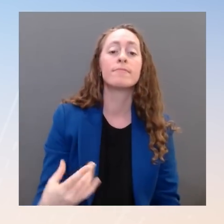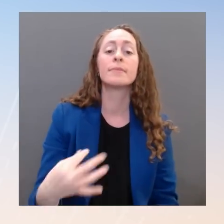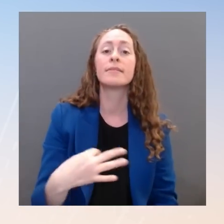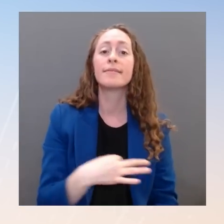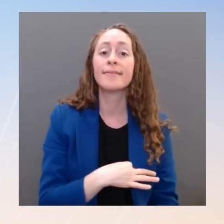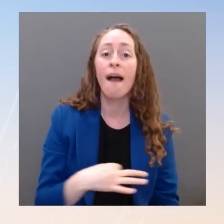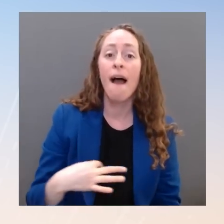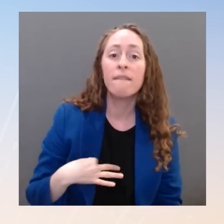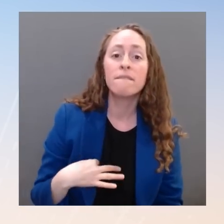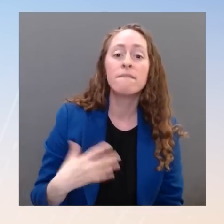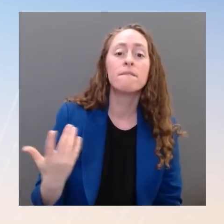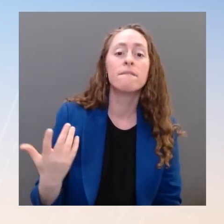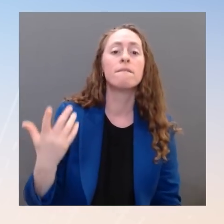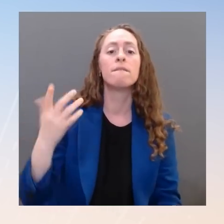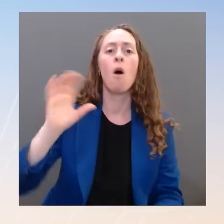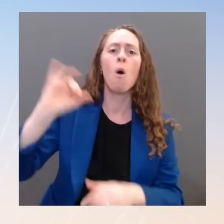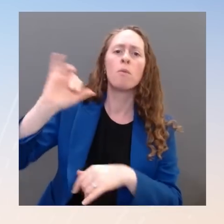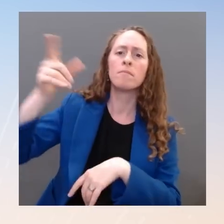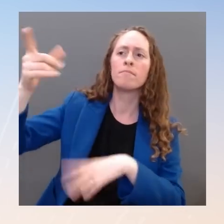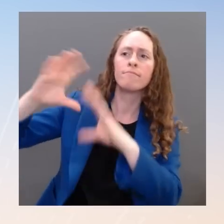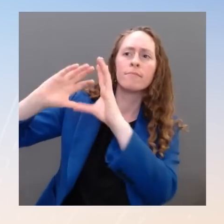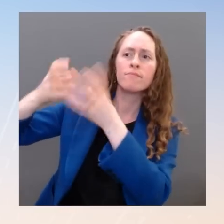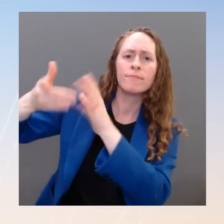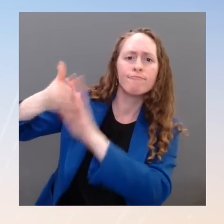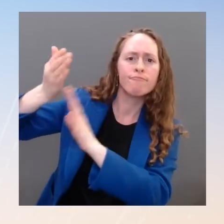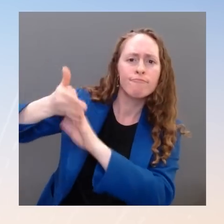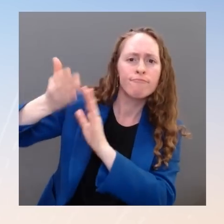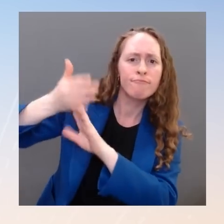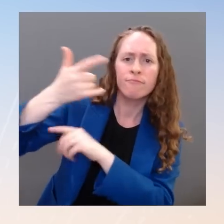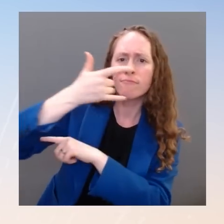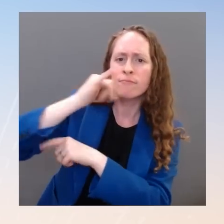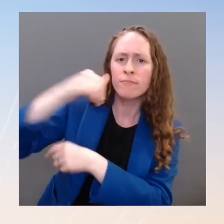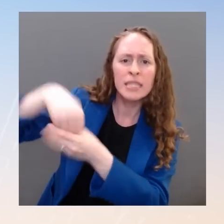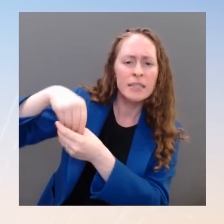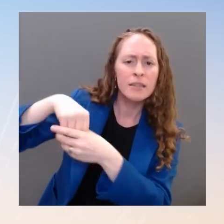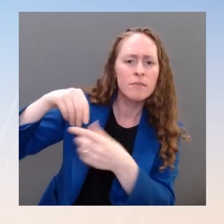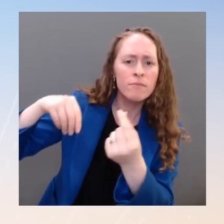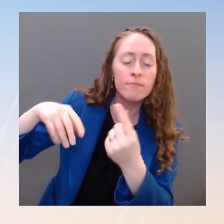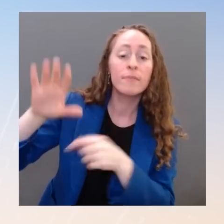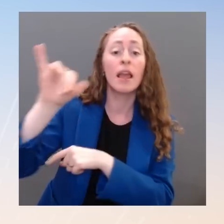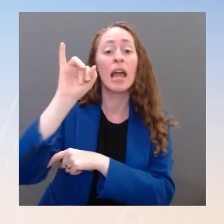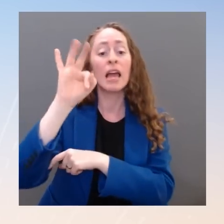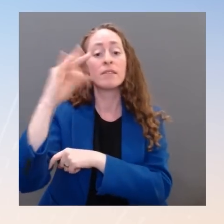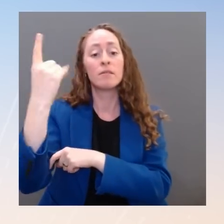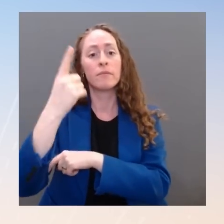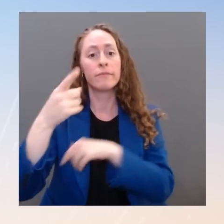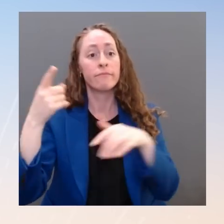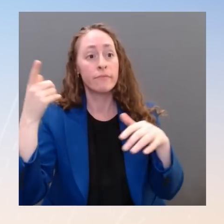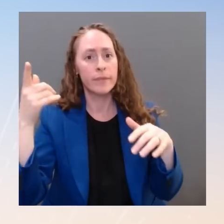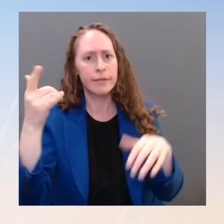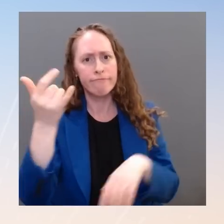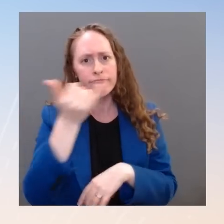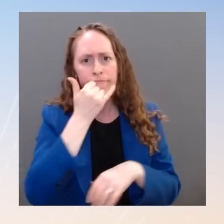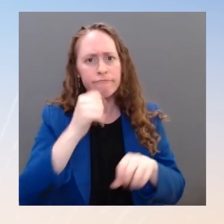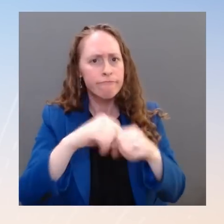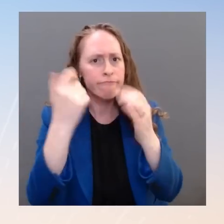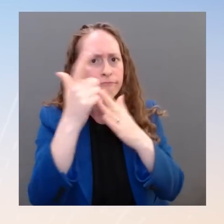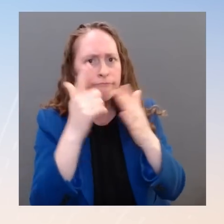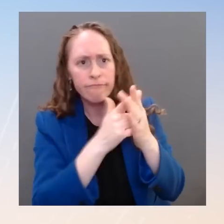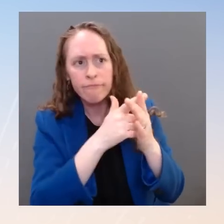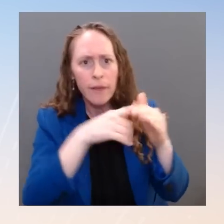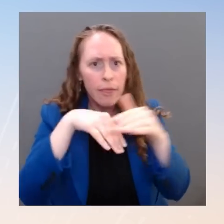consequences for unlawful entry, how we're bolstering the capacity of non-governmental organizations, what we're doing to target and disrupt the transnational